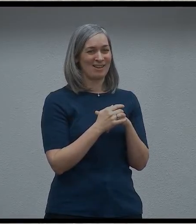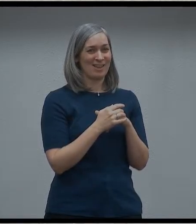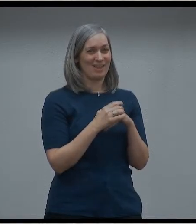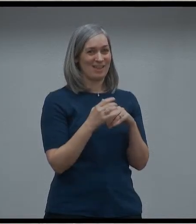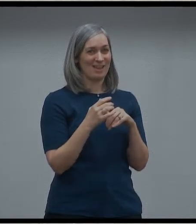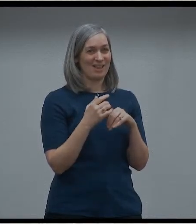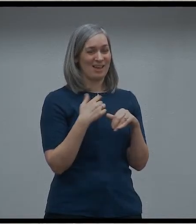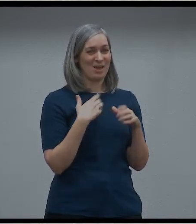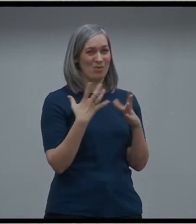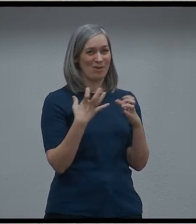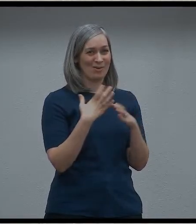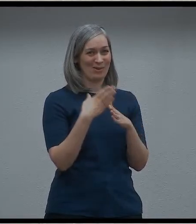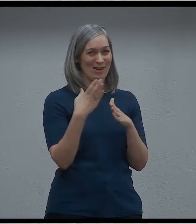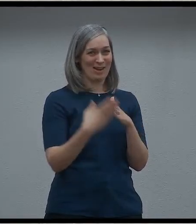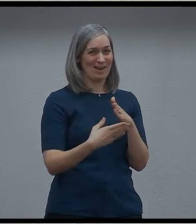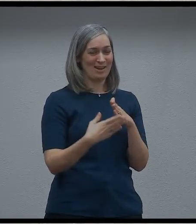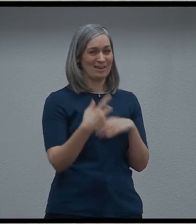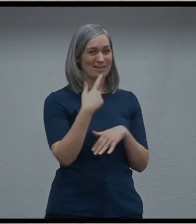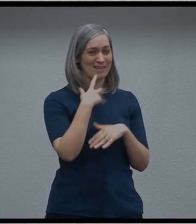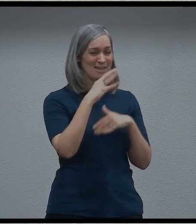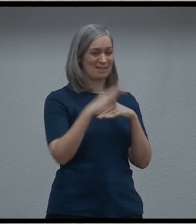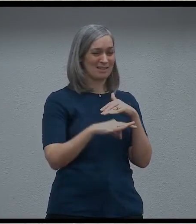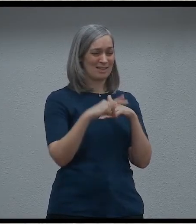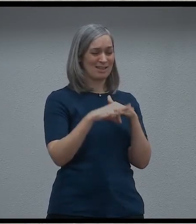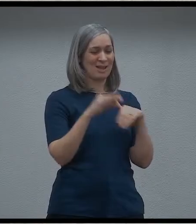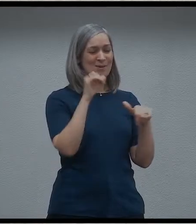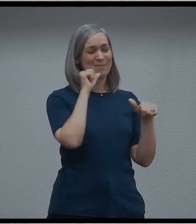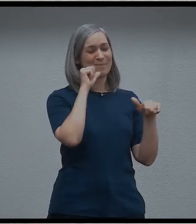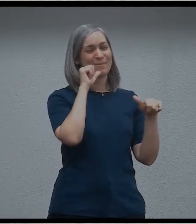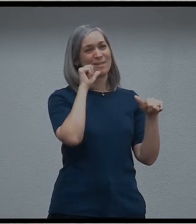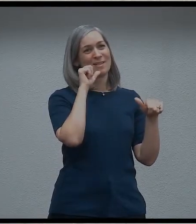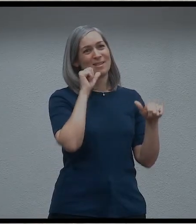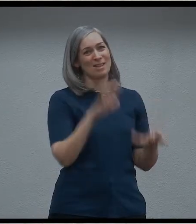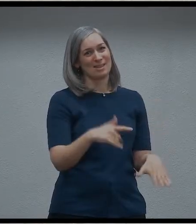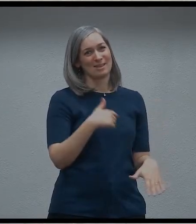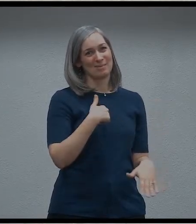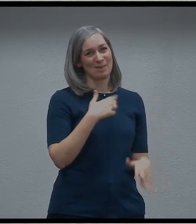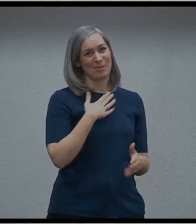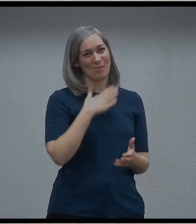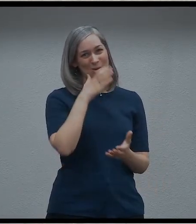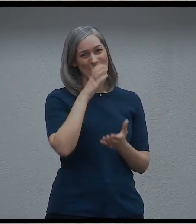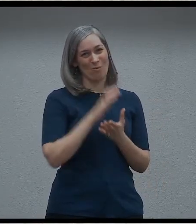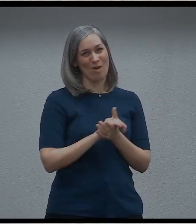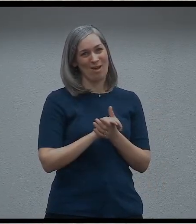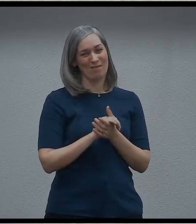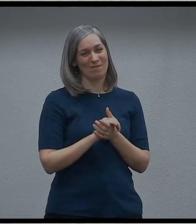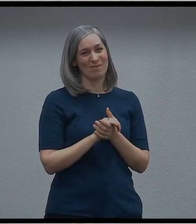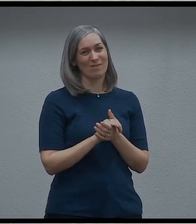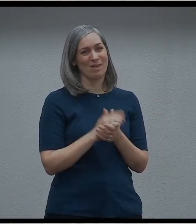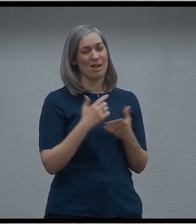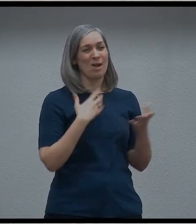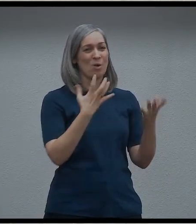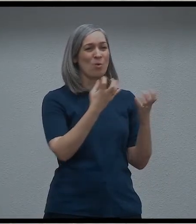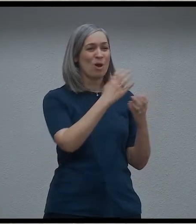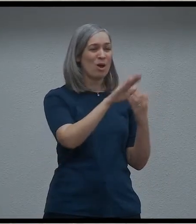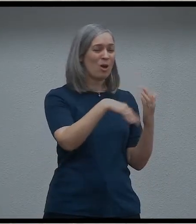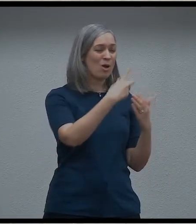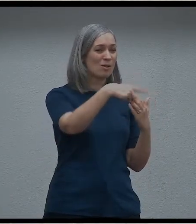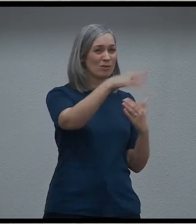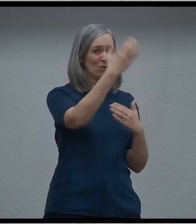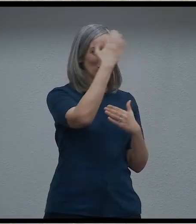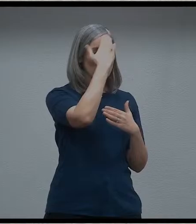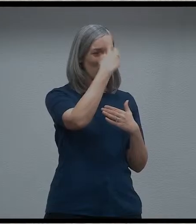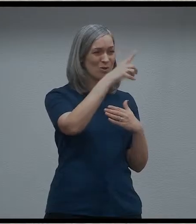time by saying that Sunset has been a blessing for Mattia and I. And I want all of you to know that you've